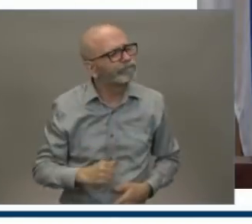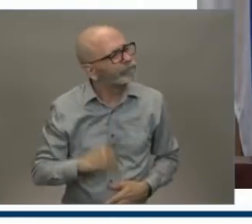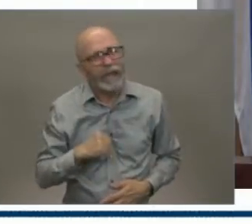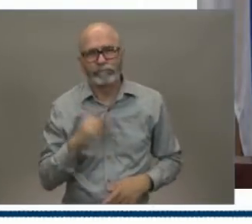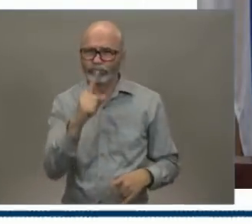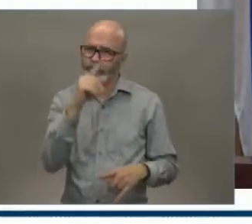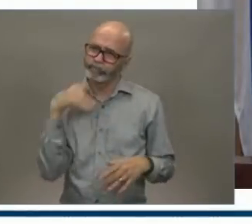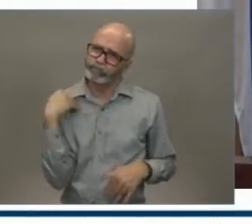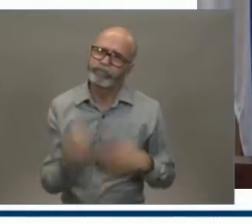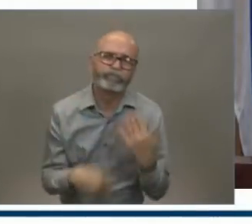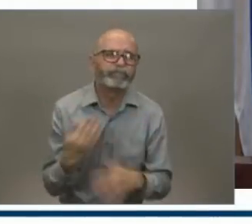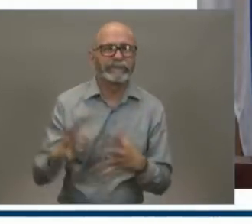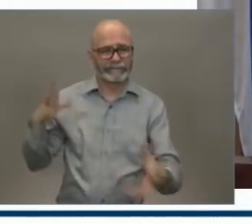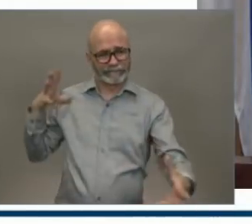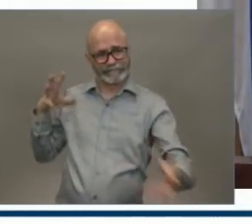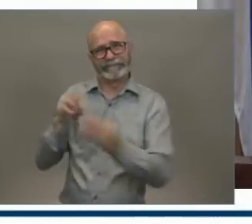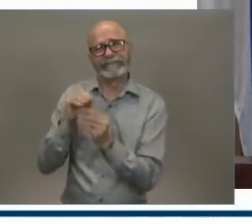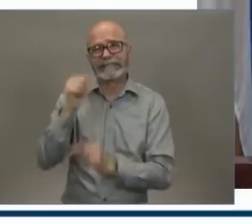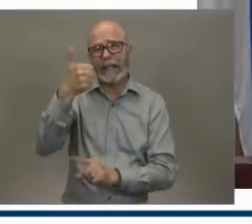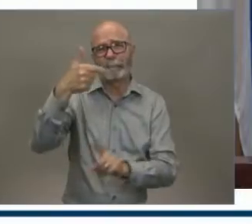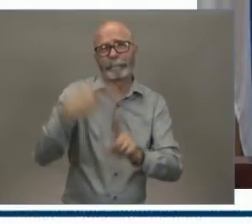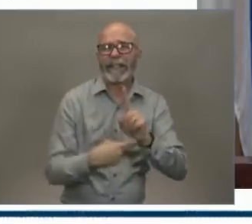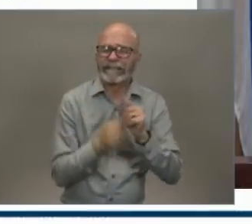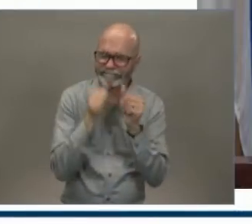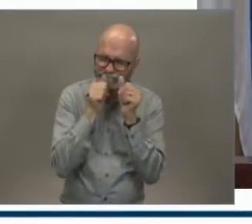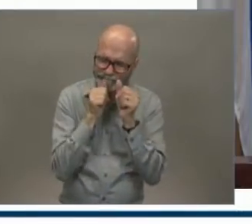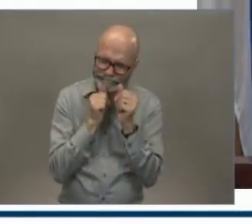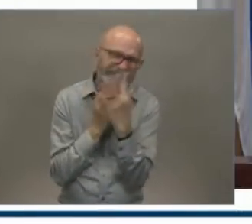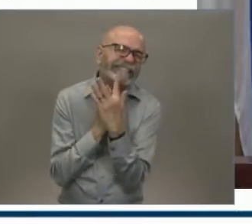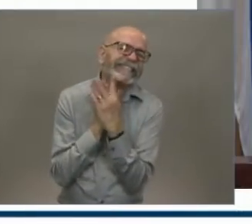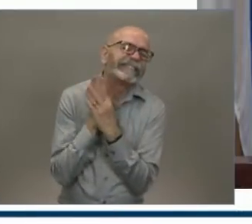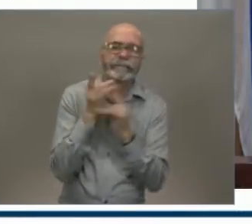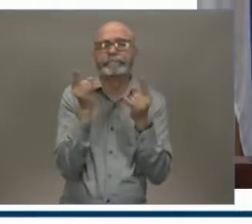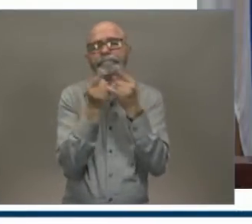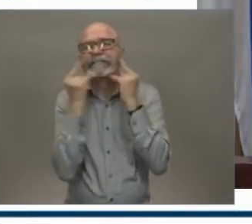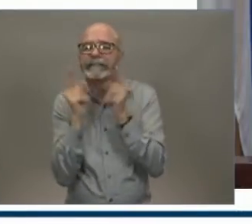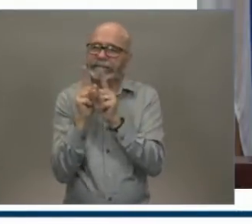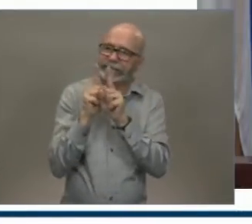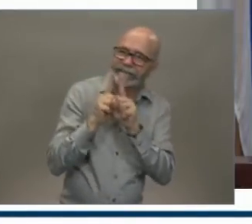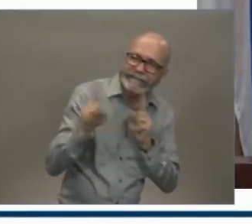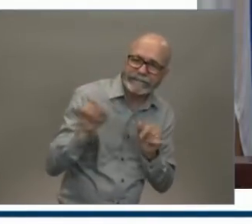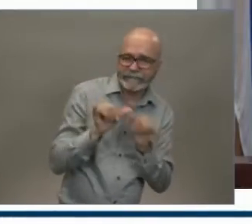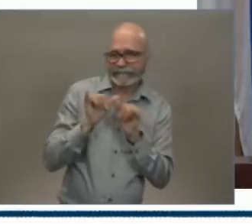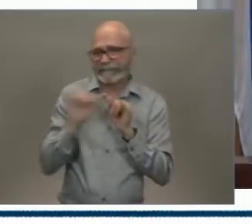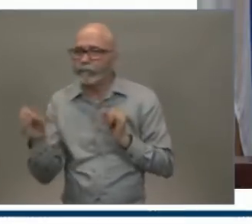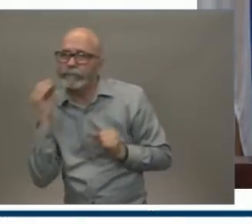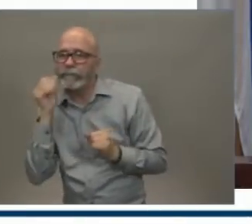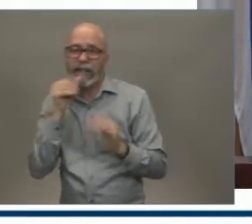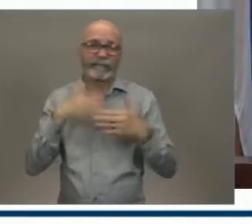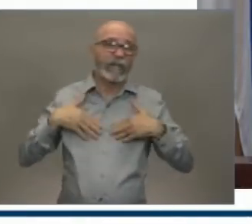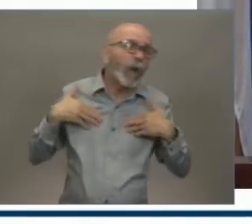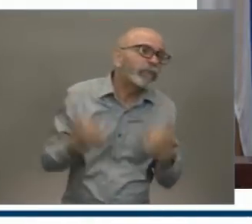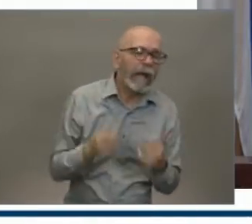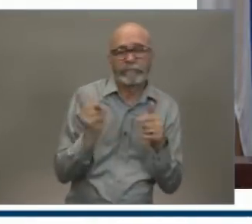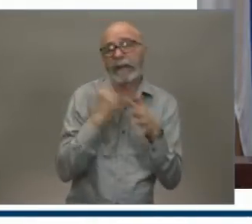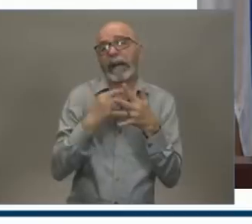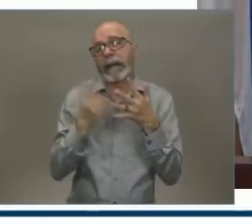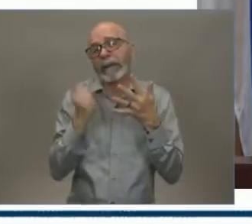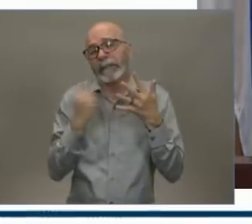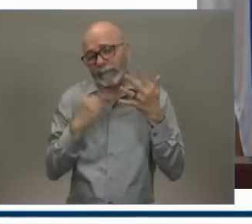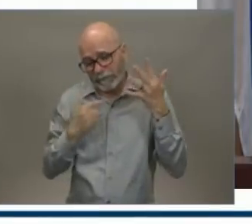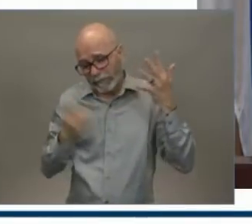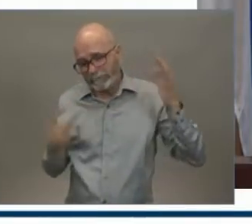your distance, stay home if you're not feeling well, isolate if you're traveling, all of these restrictions, and here you all